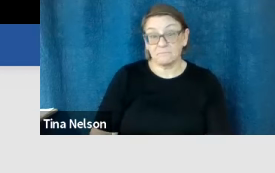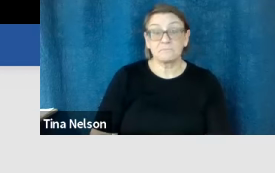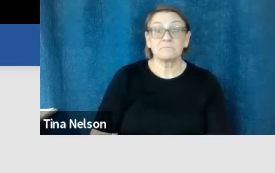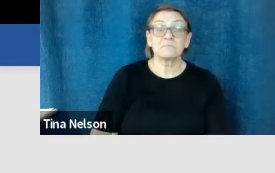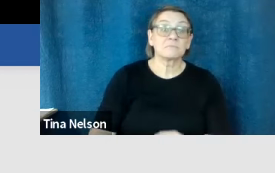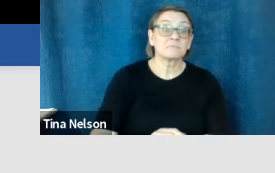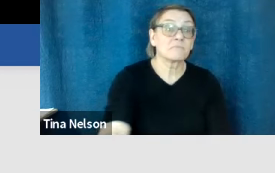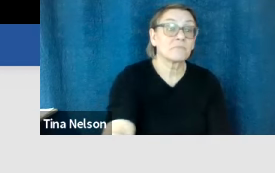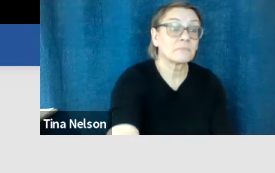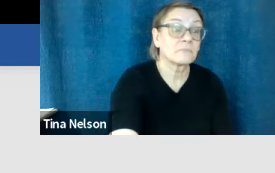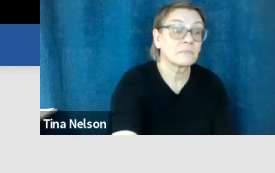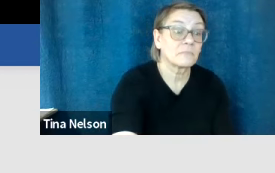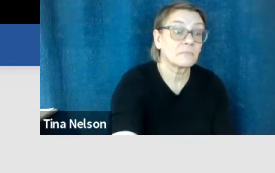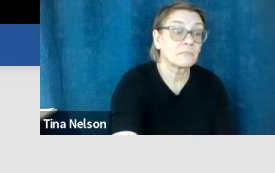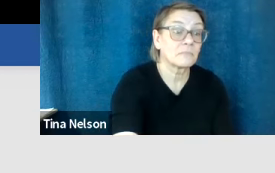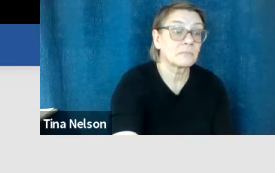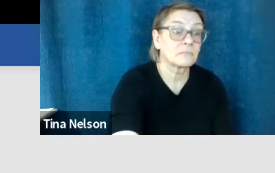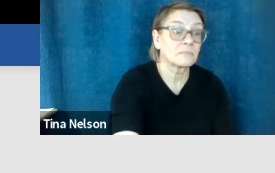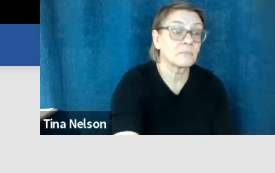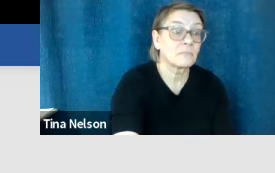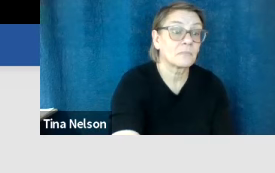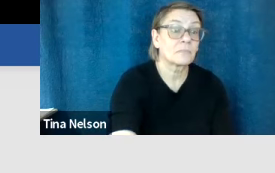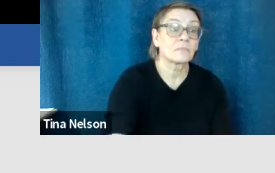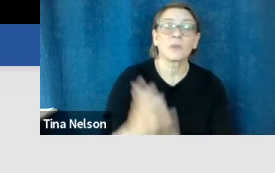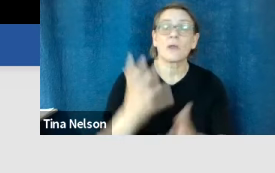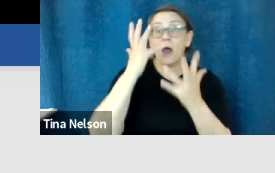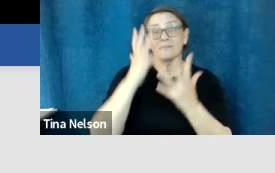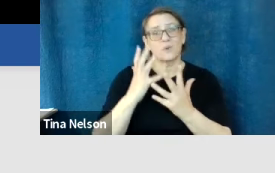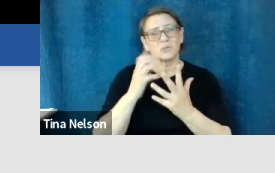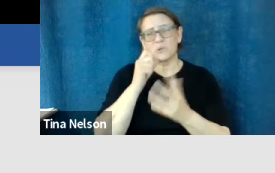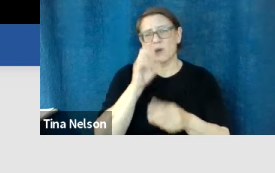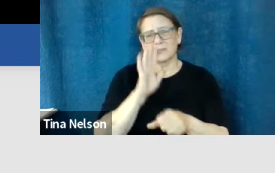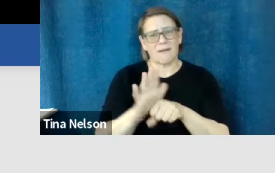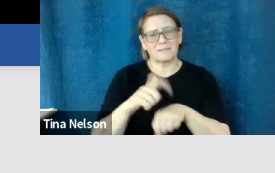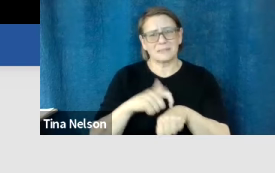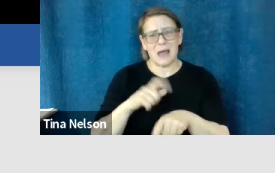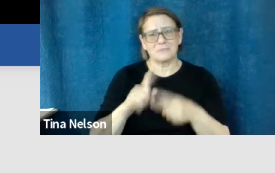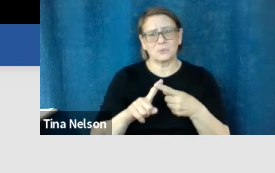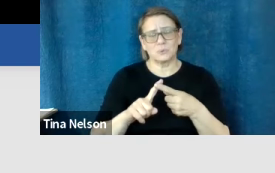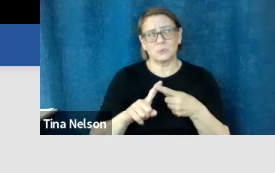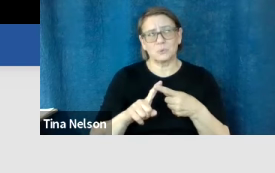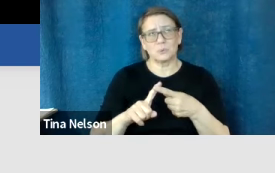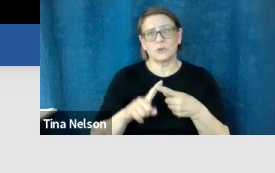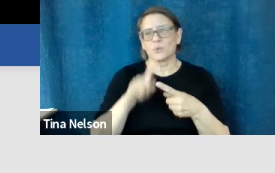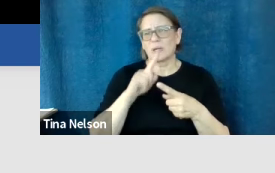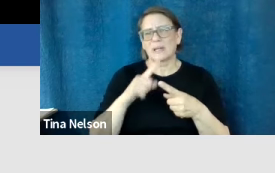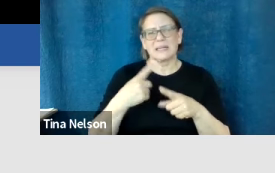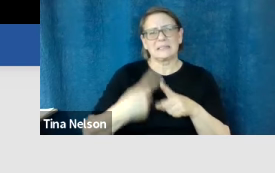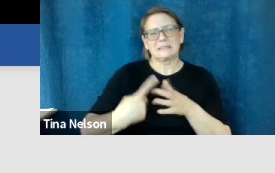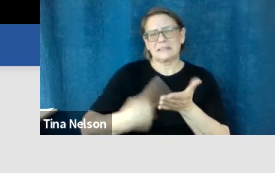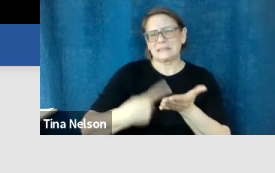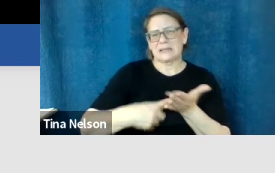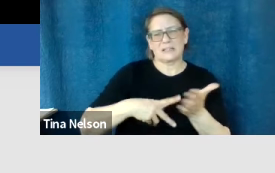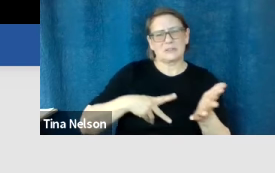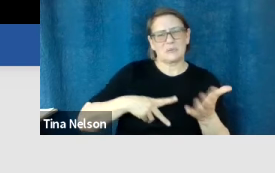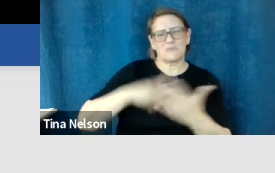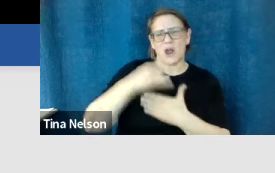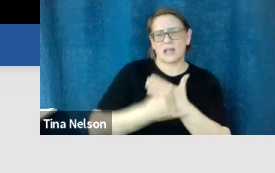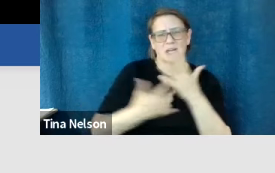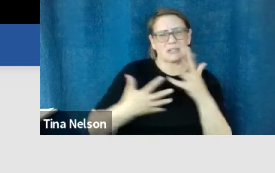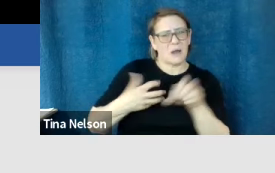And then unfortunately, we did not have enough time to really go through any project updates last